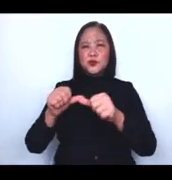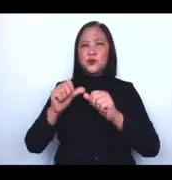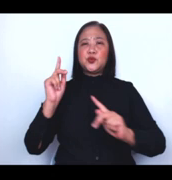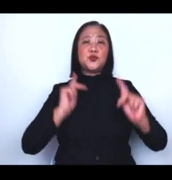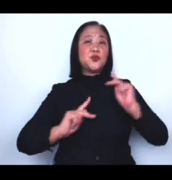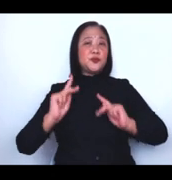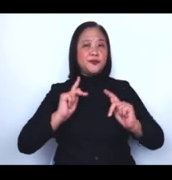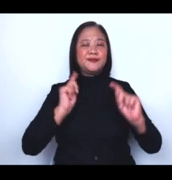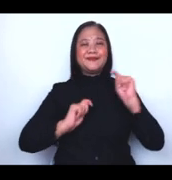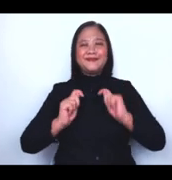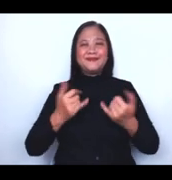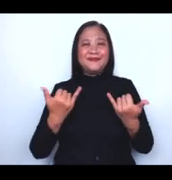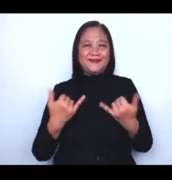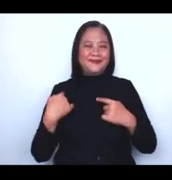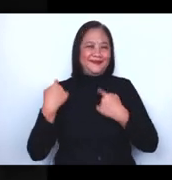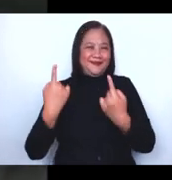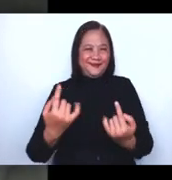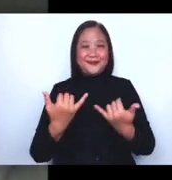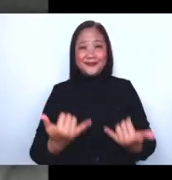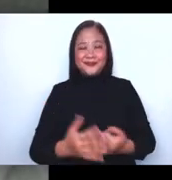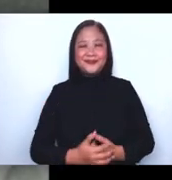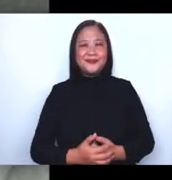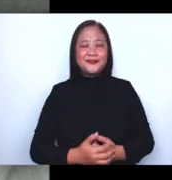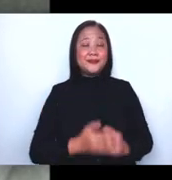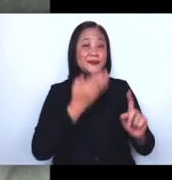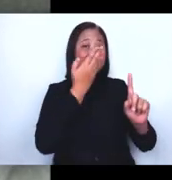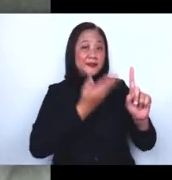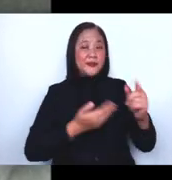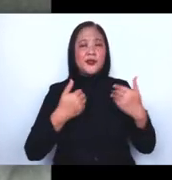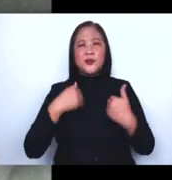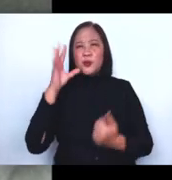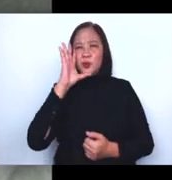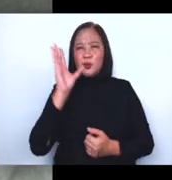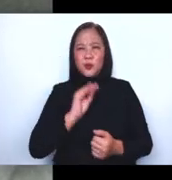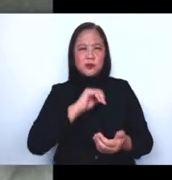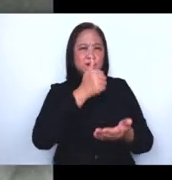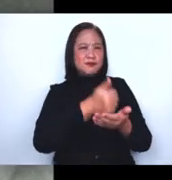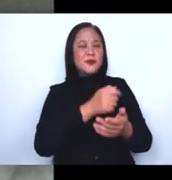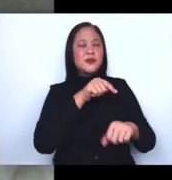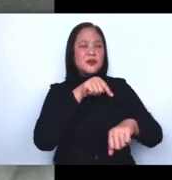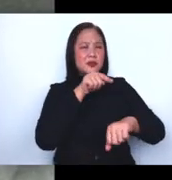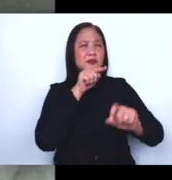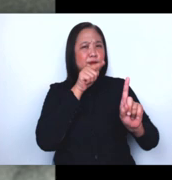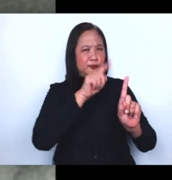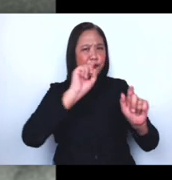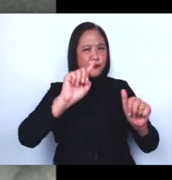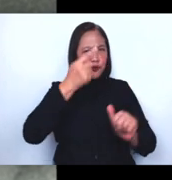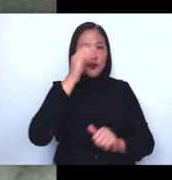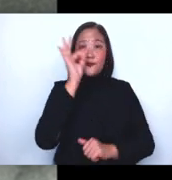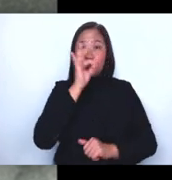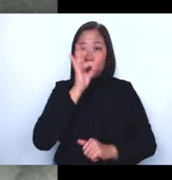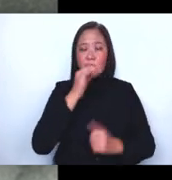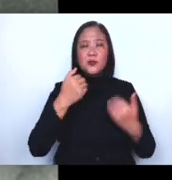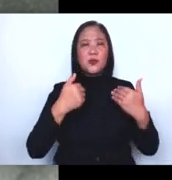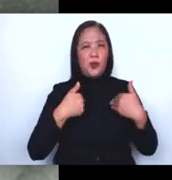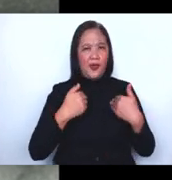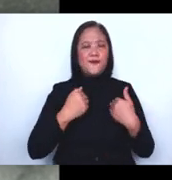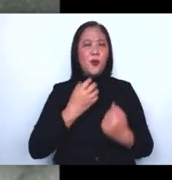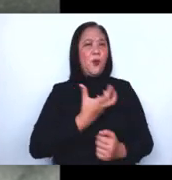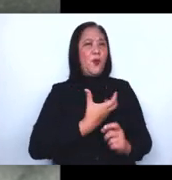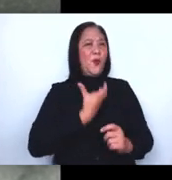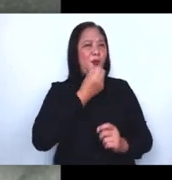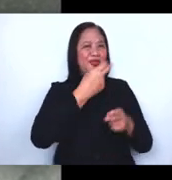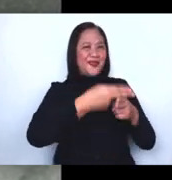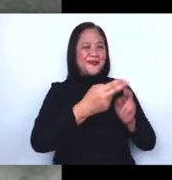and continue to be performed today. Guerrero has the unique distinction of being the first Filipino who